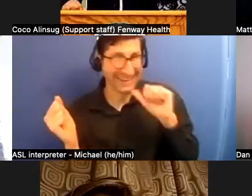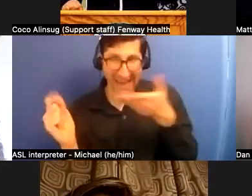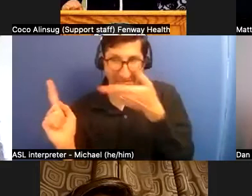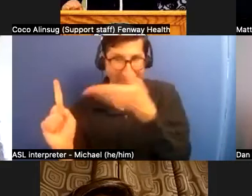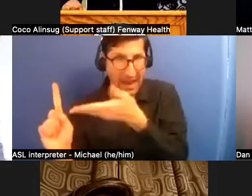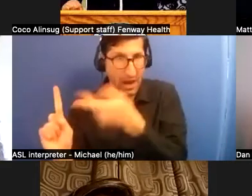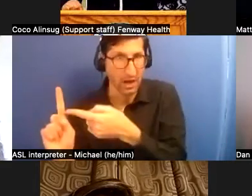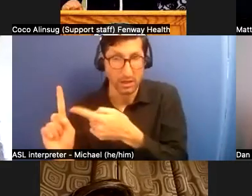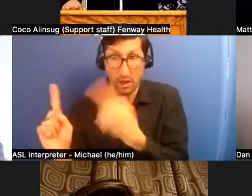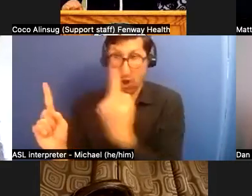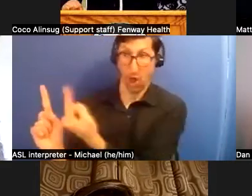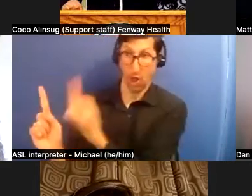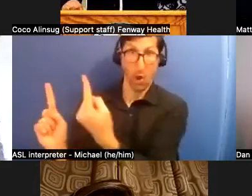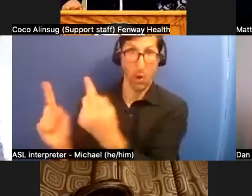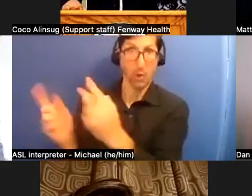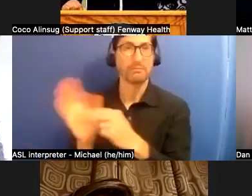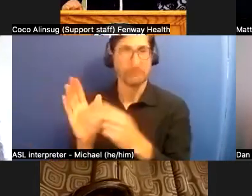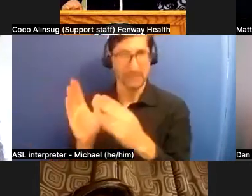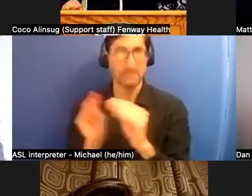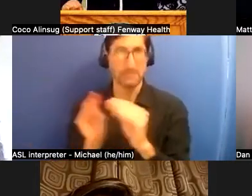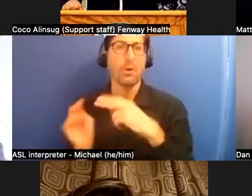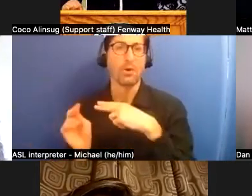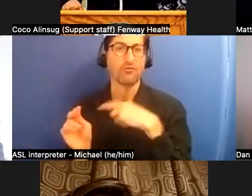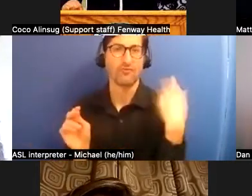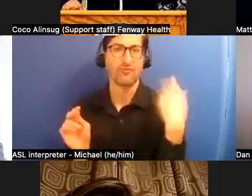what was the second part of the question? Sorry.